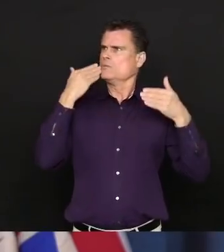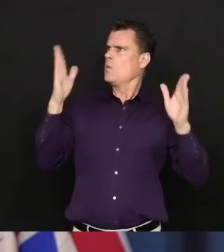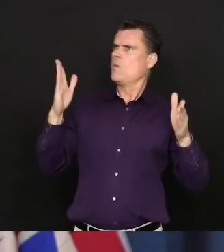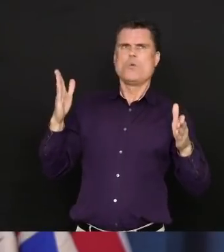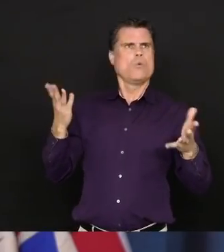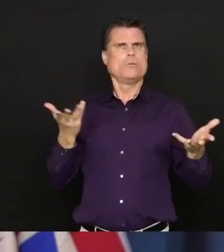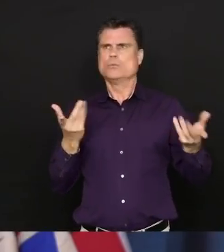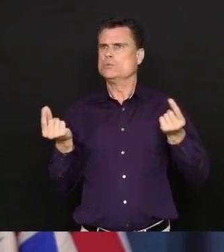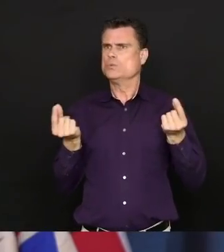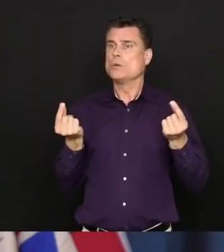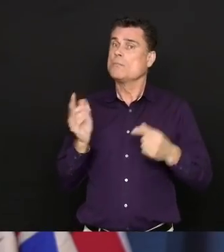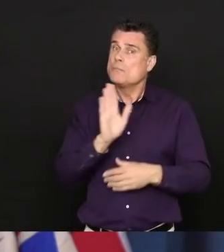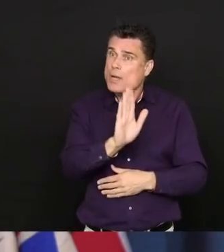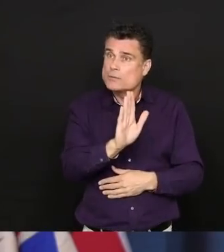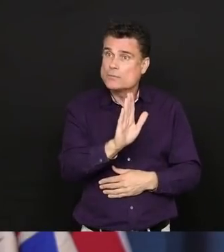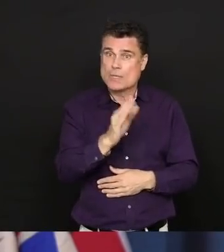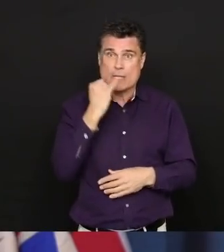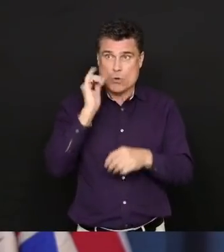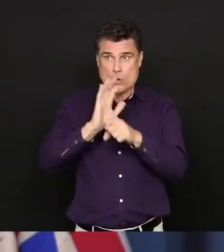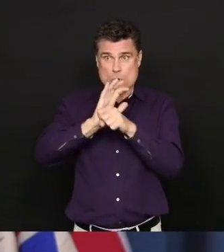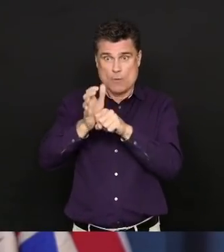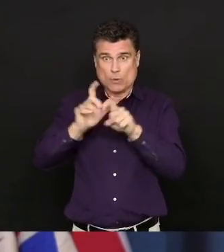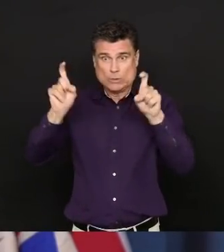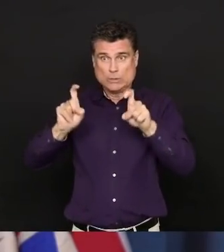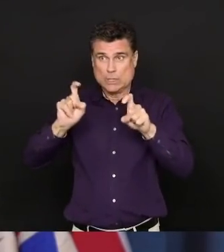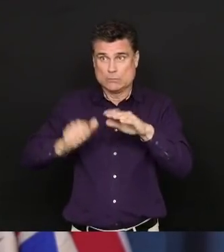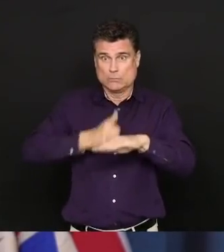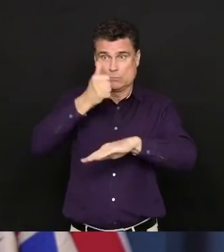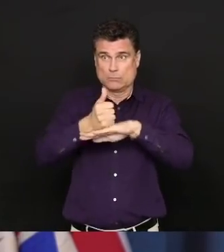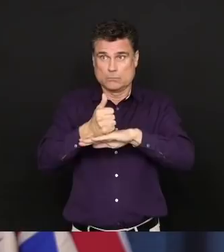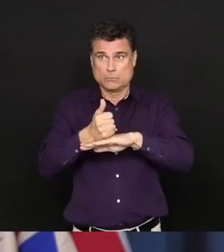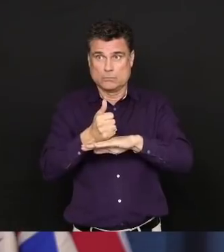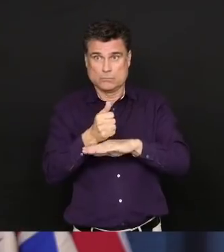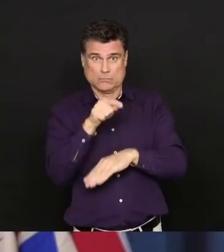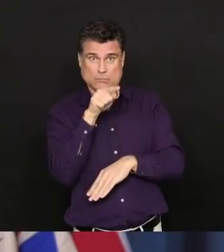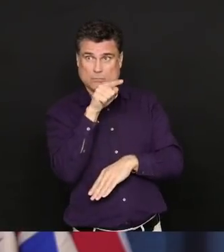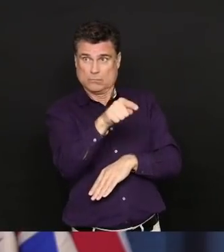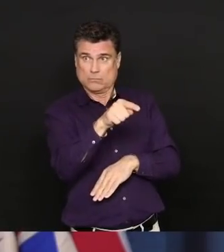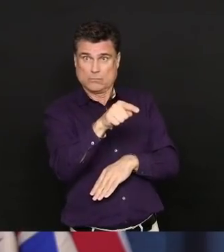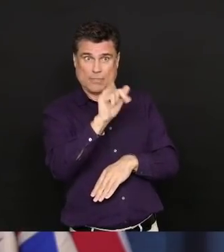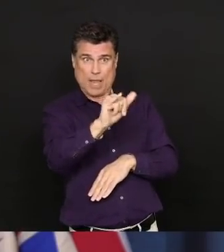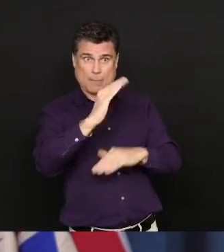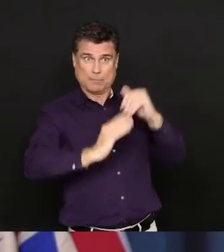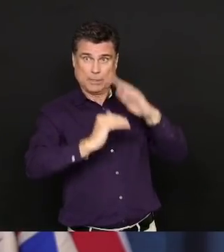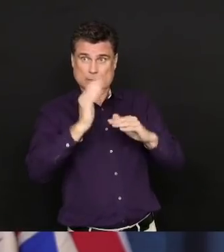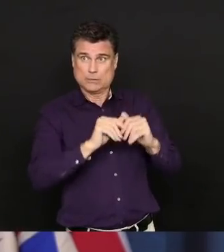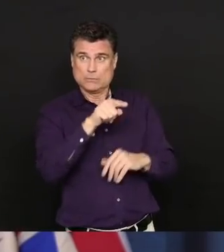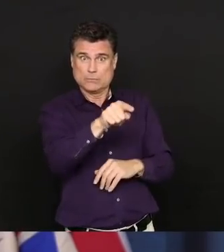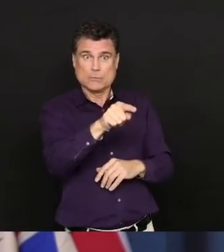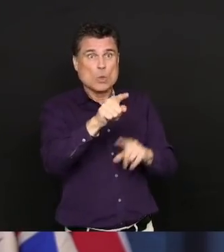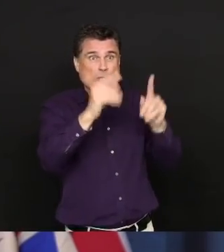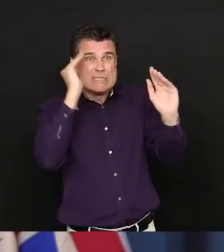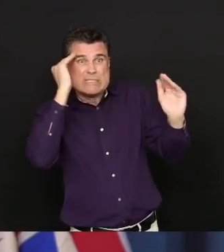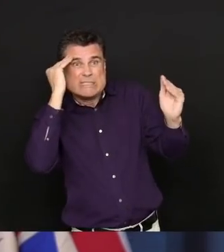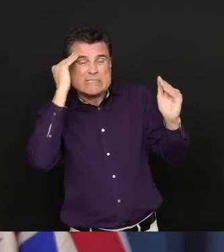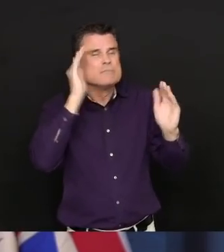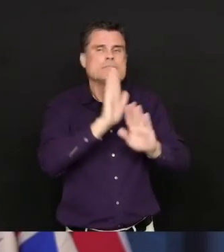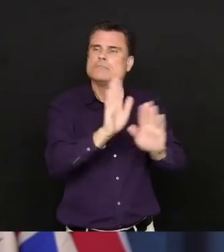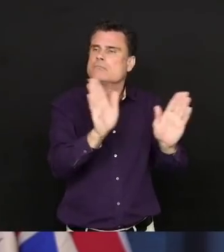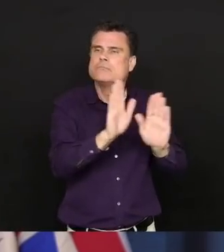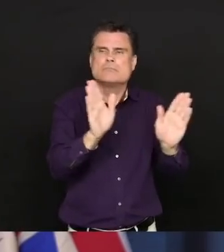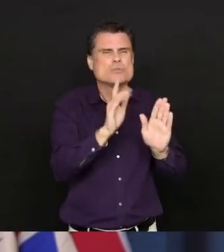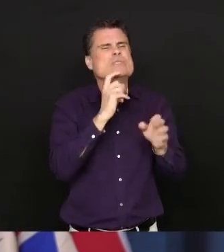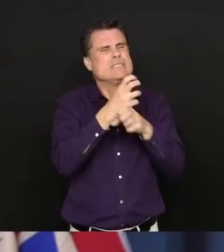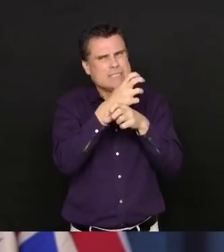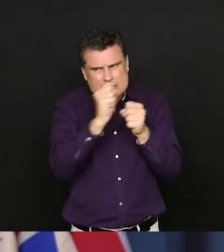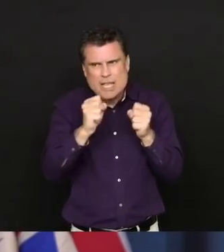all of the safety precautions that are needed are being taken and that people shouldn't worry. And I think as well, we need to think about